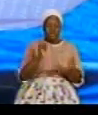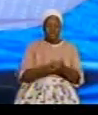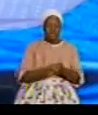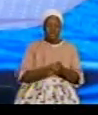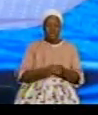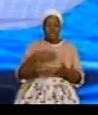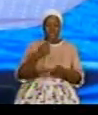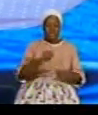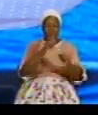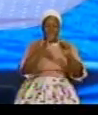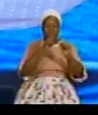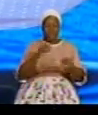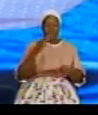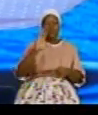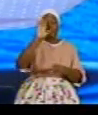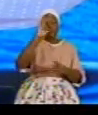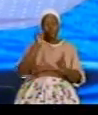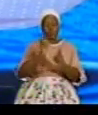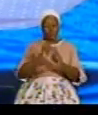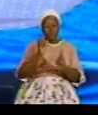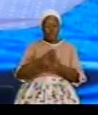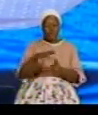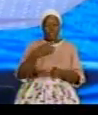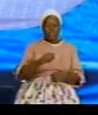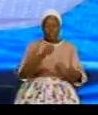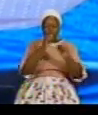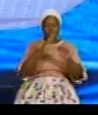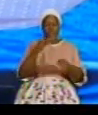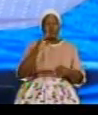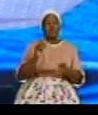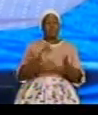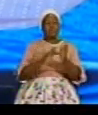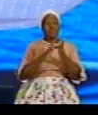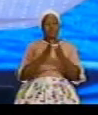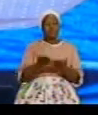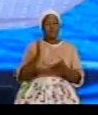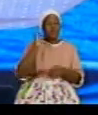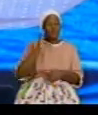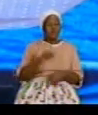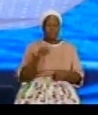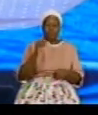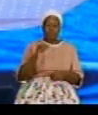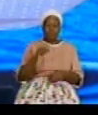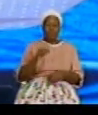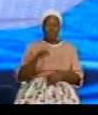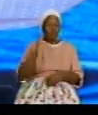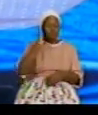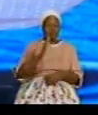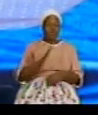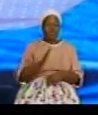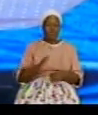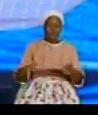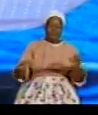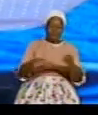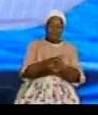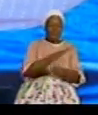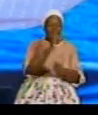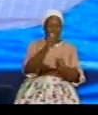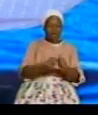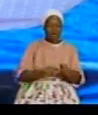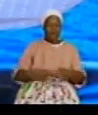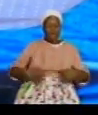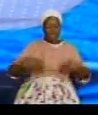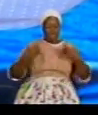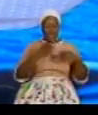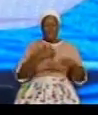the blessing of your word, the blessing of the scriptures, will all fill every heart and every